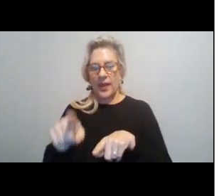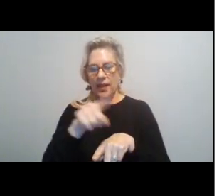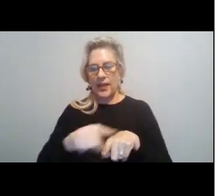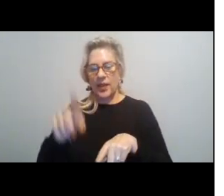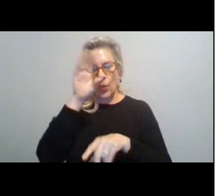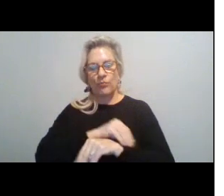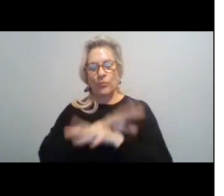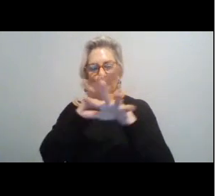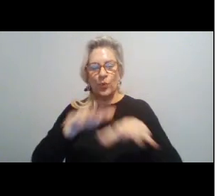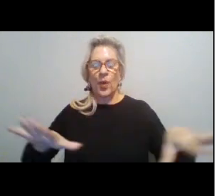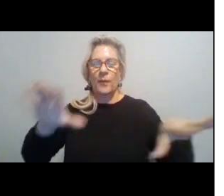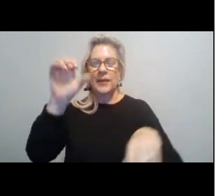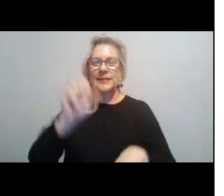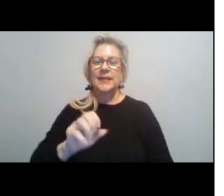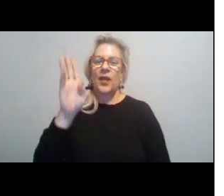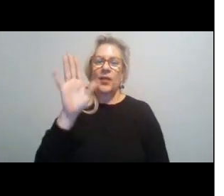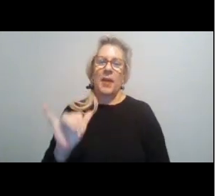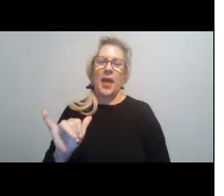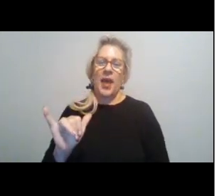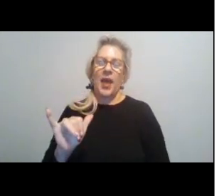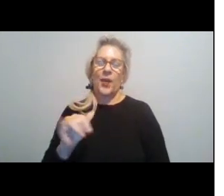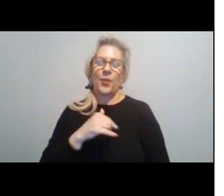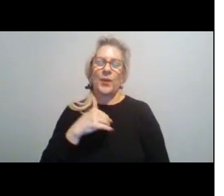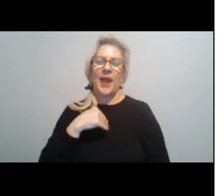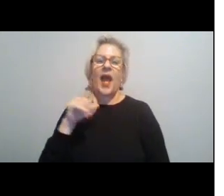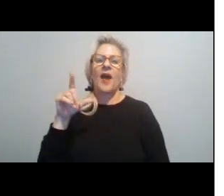South Bay when we have the local travel network